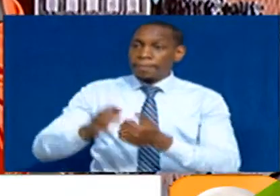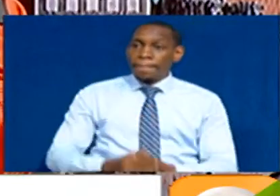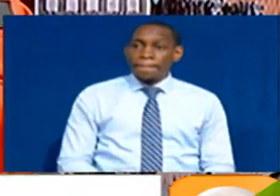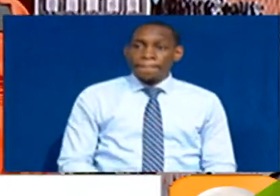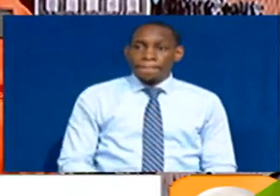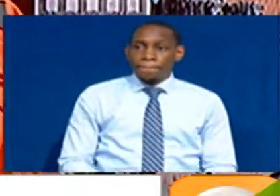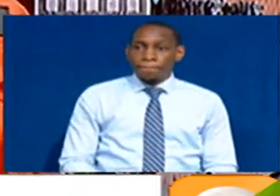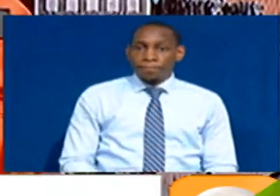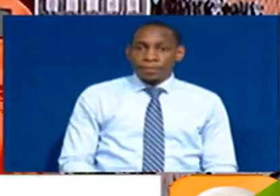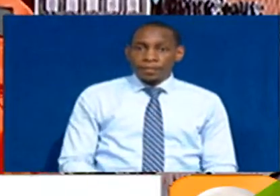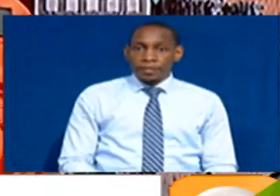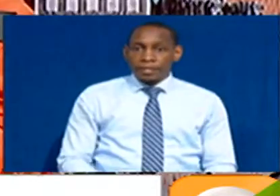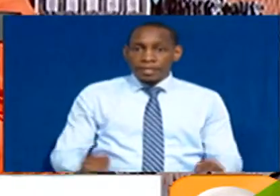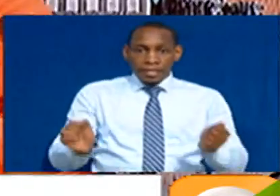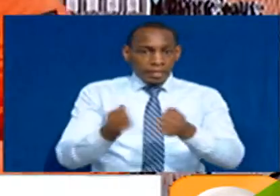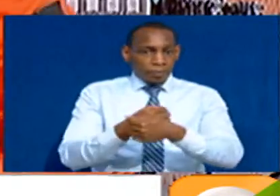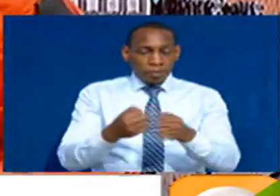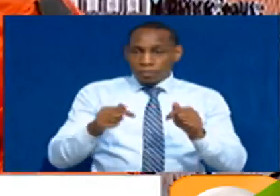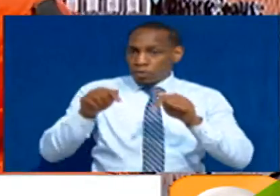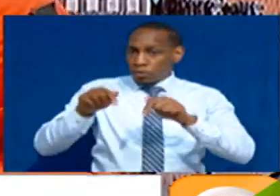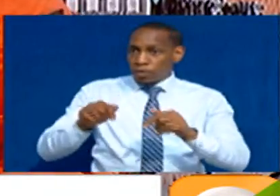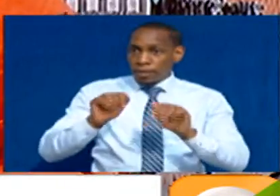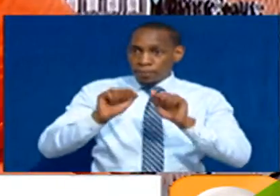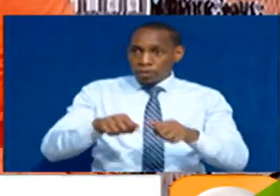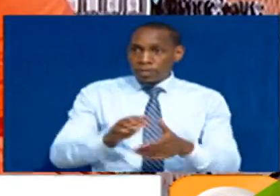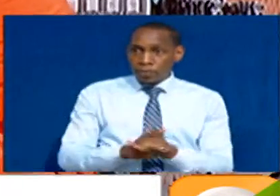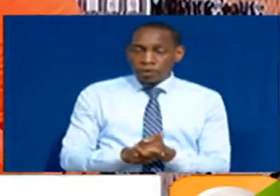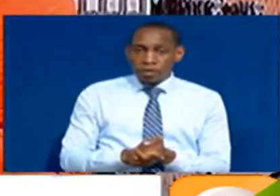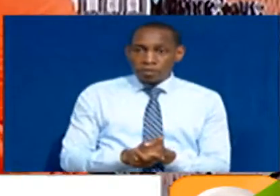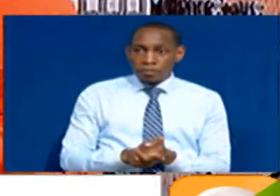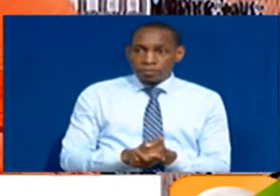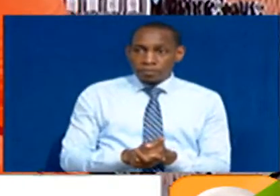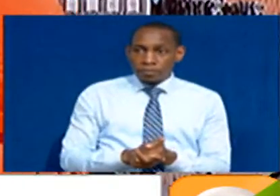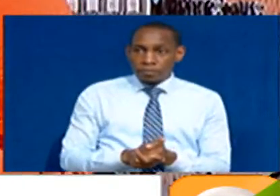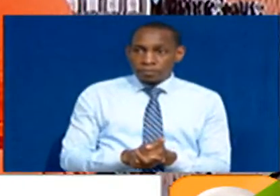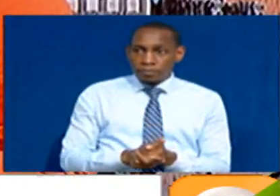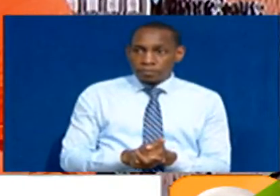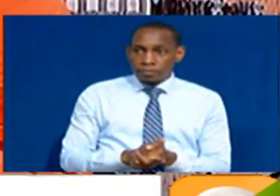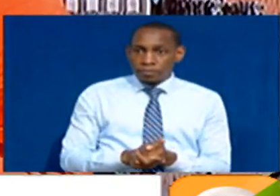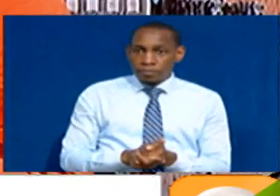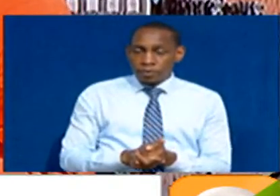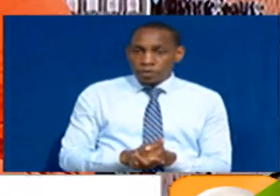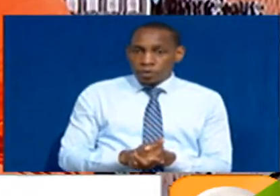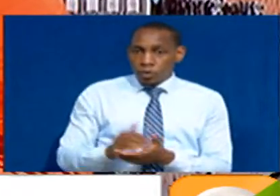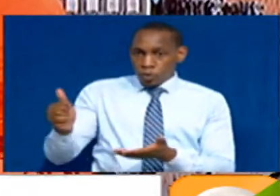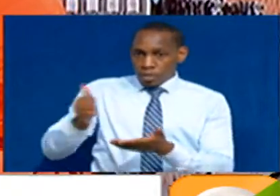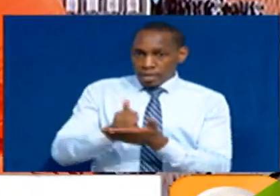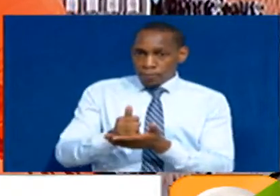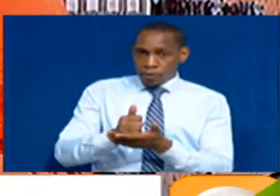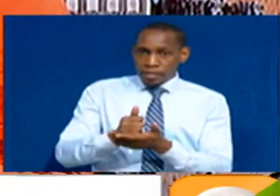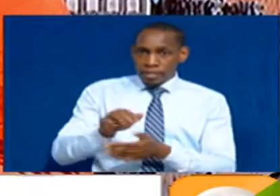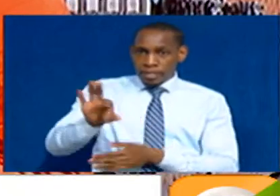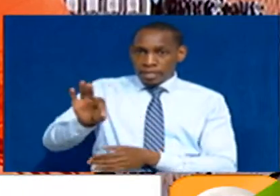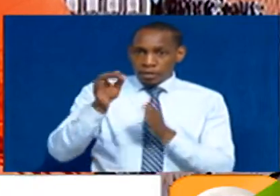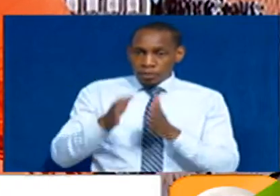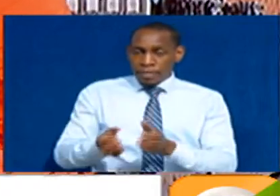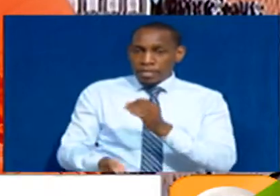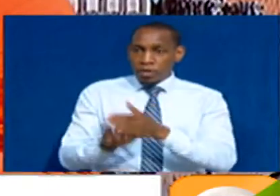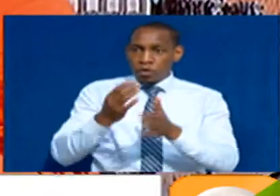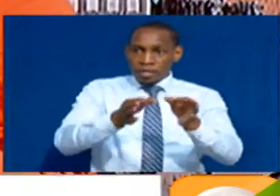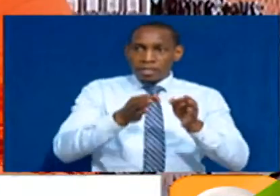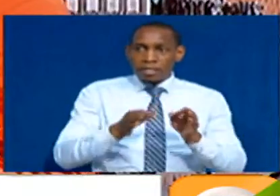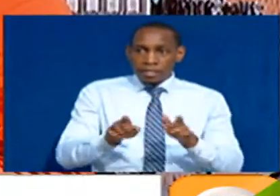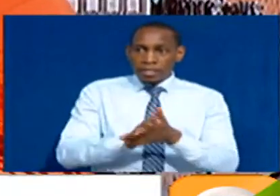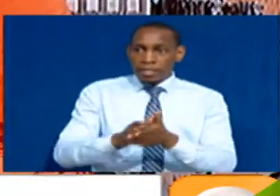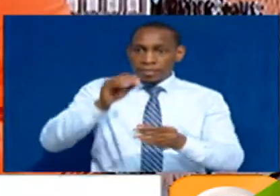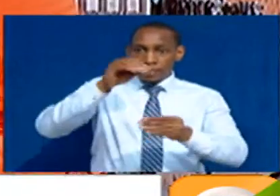steps. There's no way, Maura, today you can actually come in and take me as a nominee to open an account for you. I